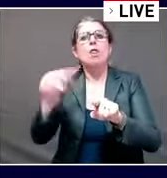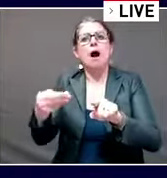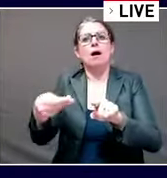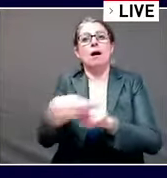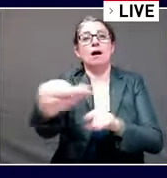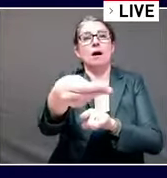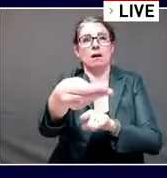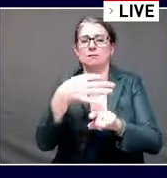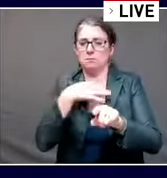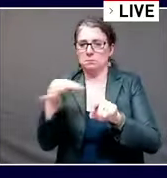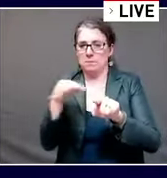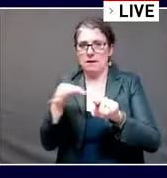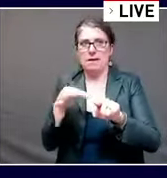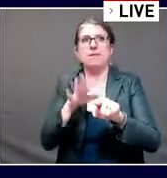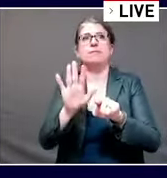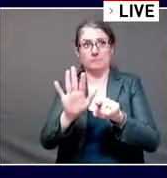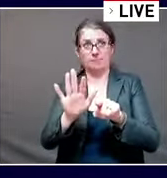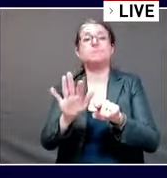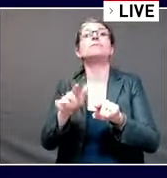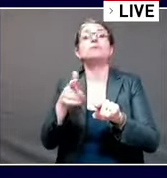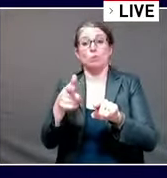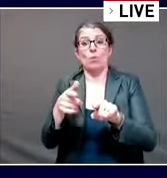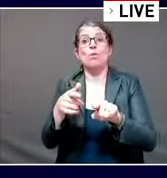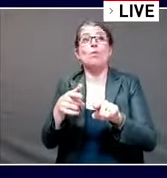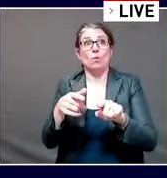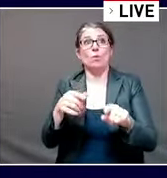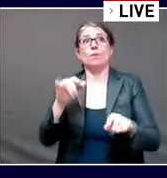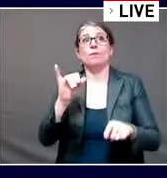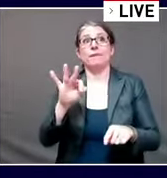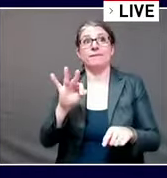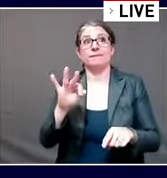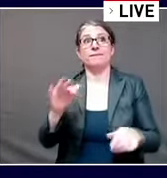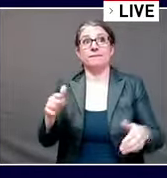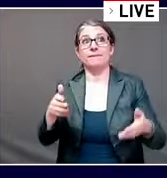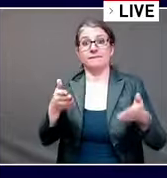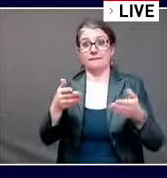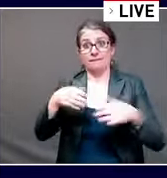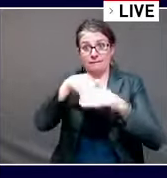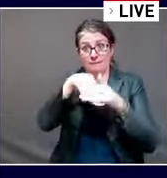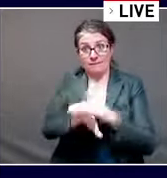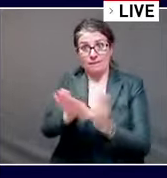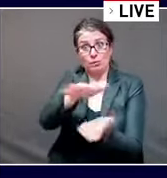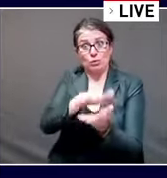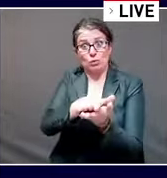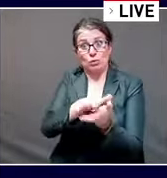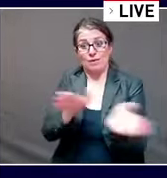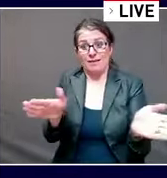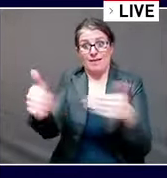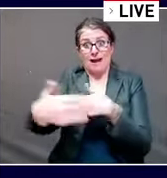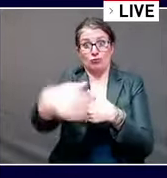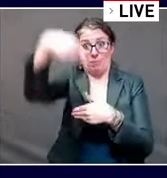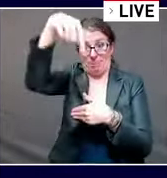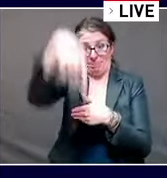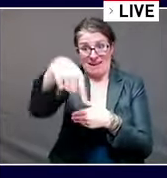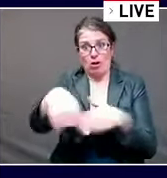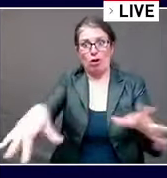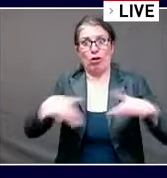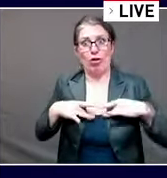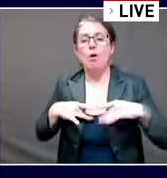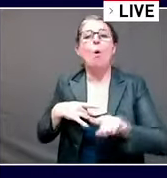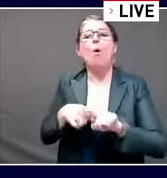here is one between finding COVID-19 in schools and finding transmission of COVID-19